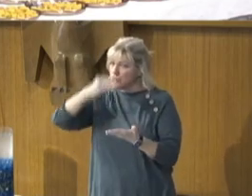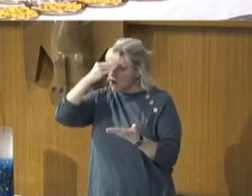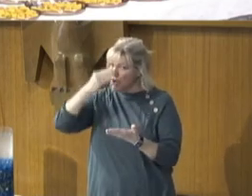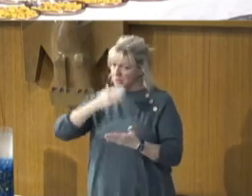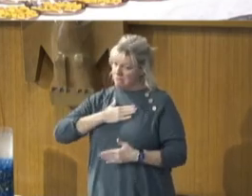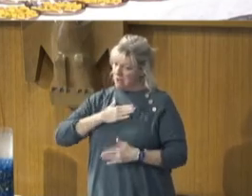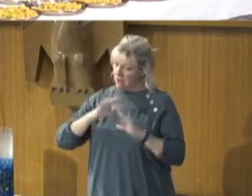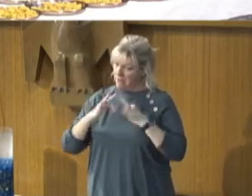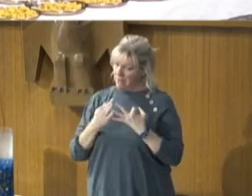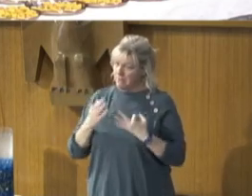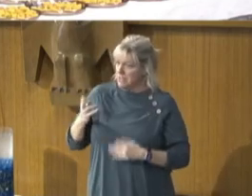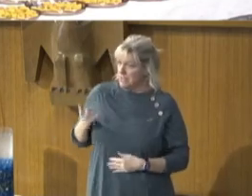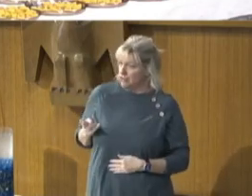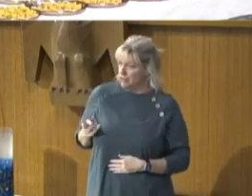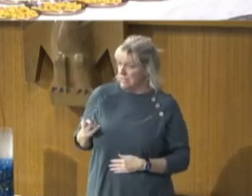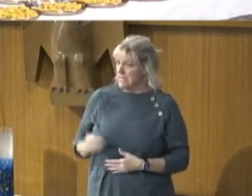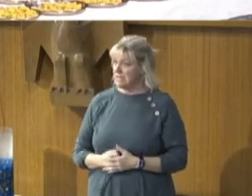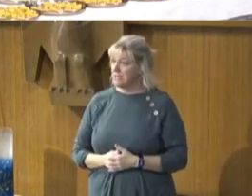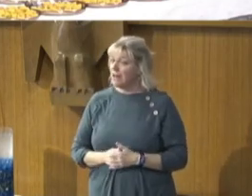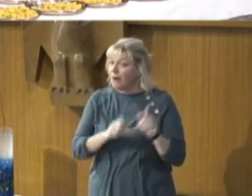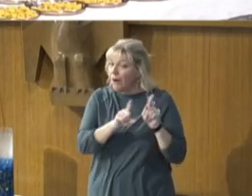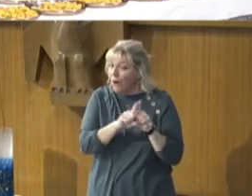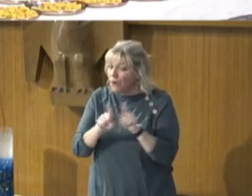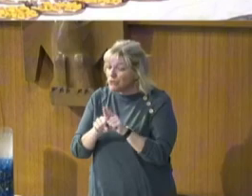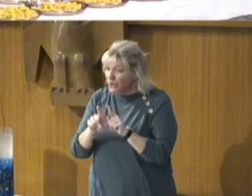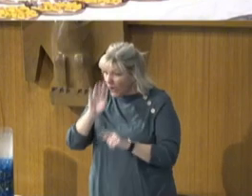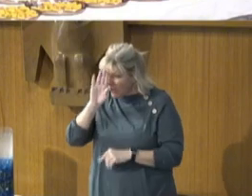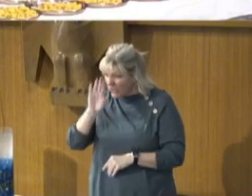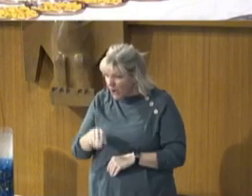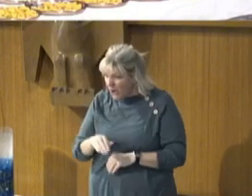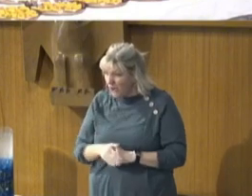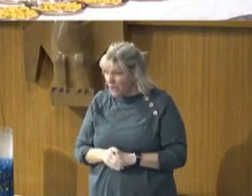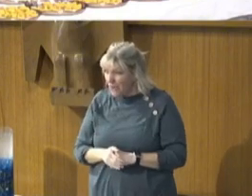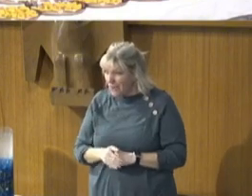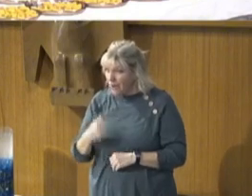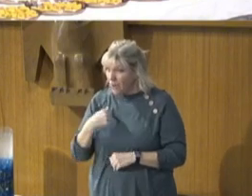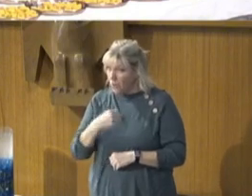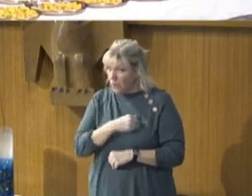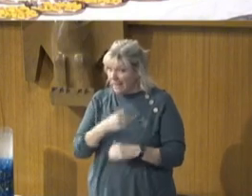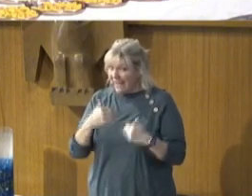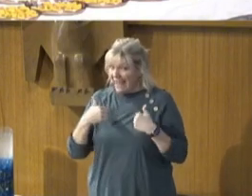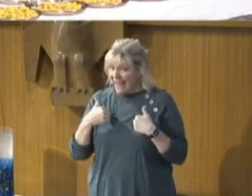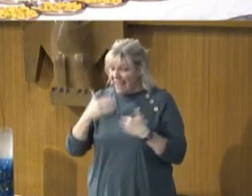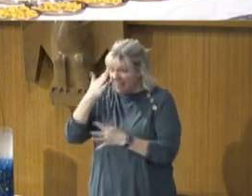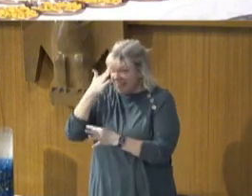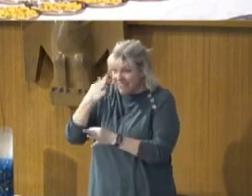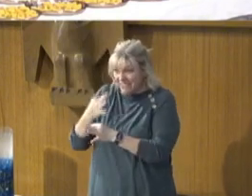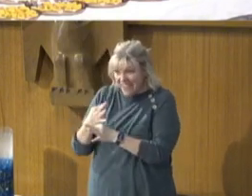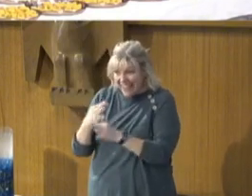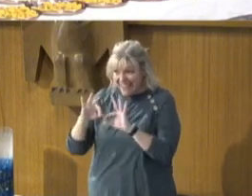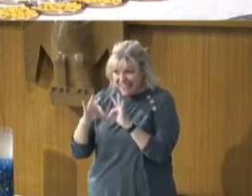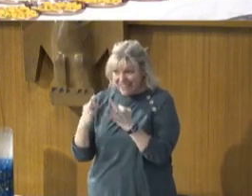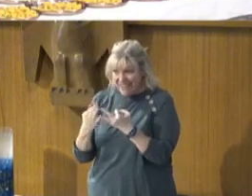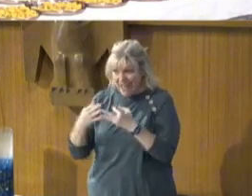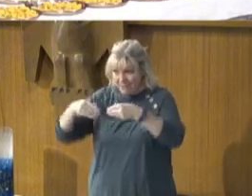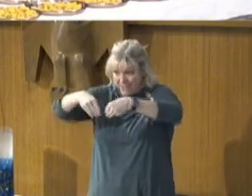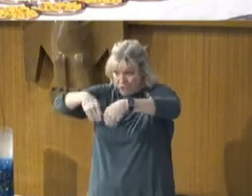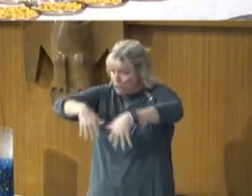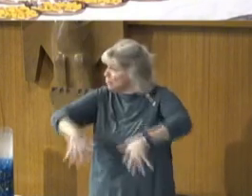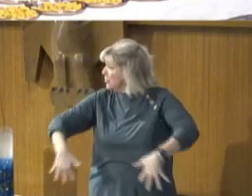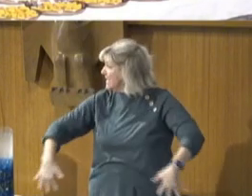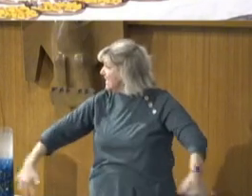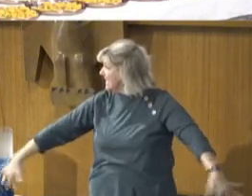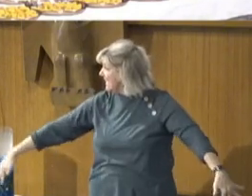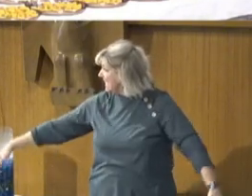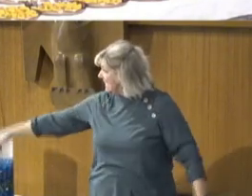of our families. Did you also know, though, that we have a faith family tree? Maybe something like